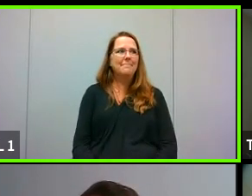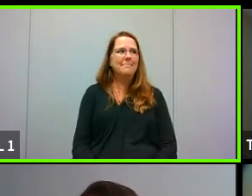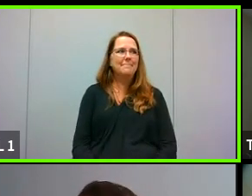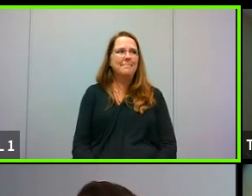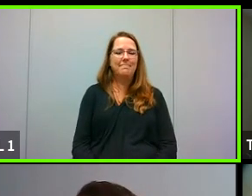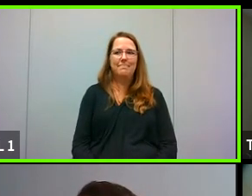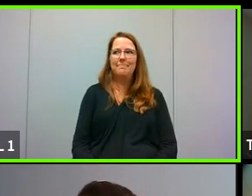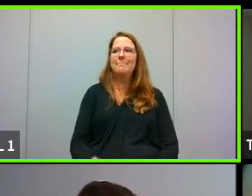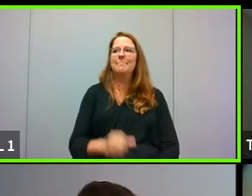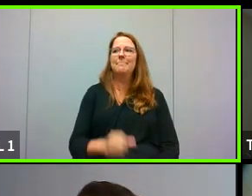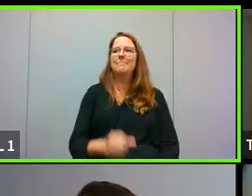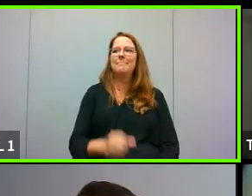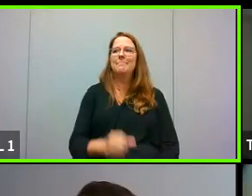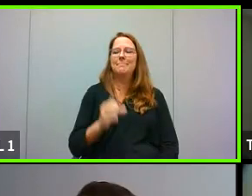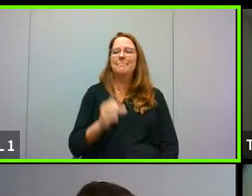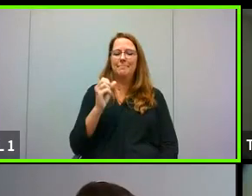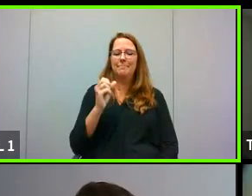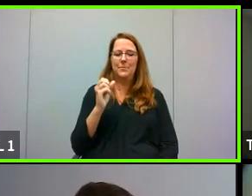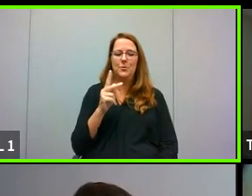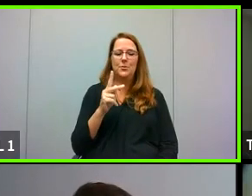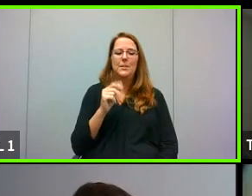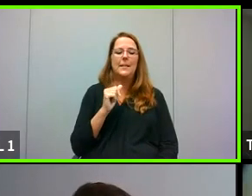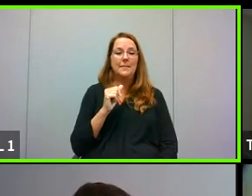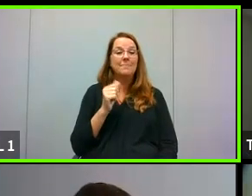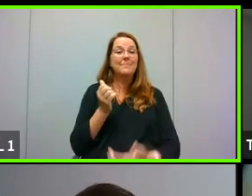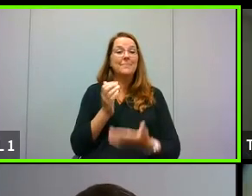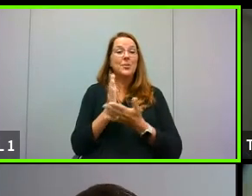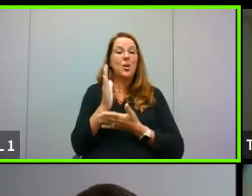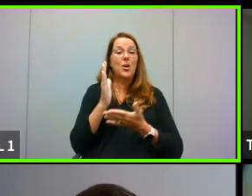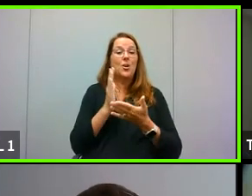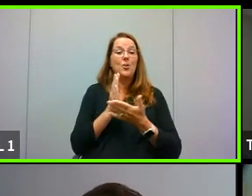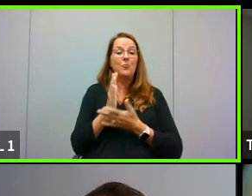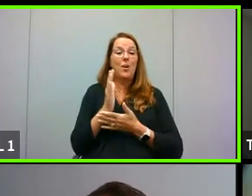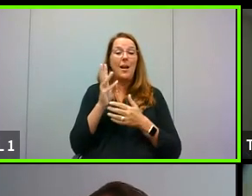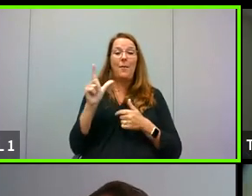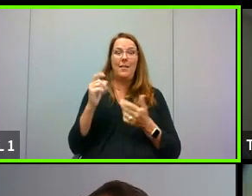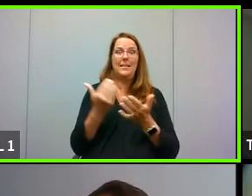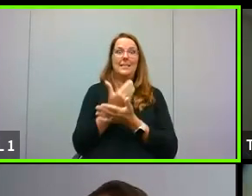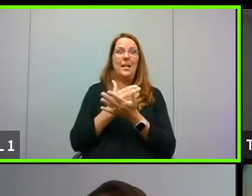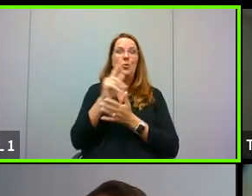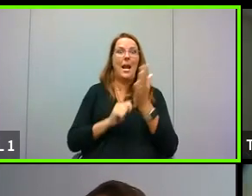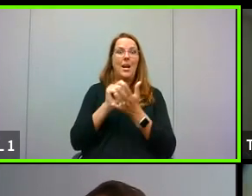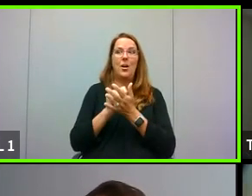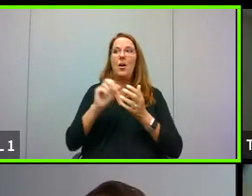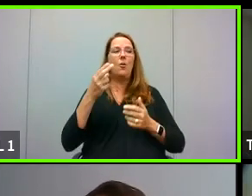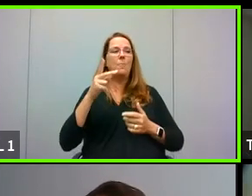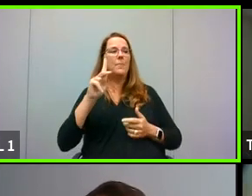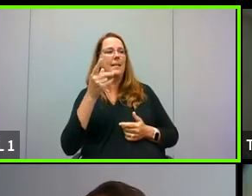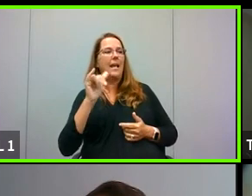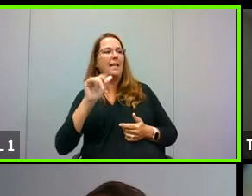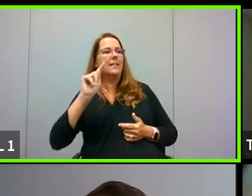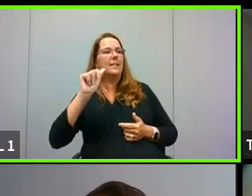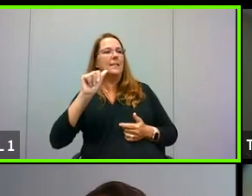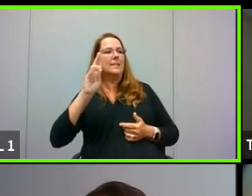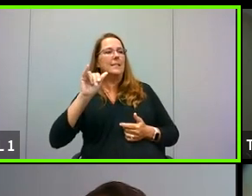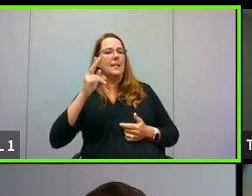Okay. All right, it's a new era. Onward. Kathy, Tammy